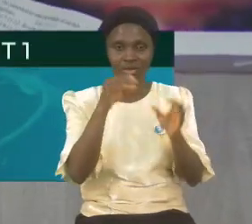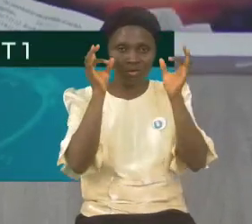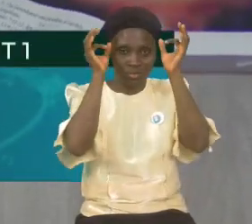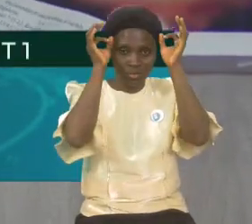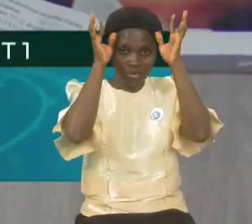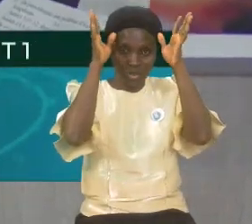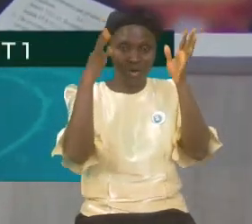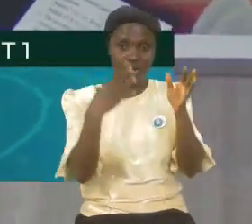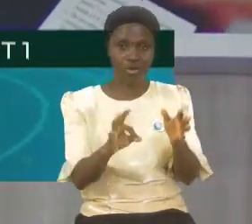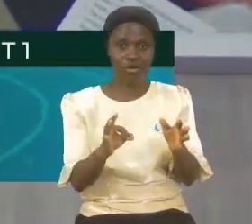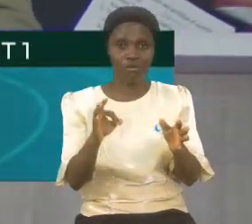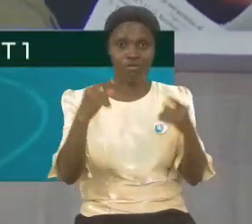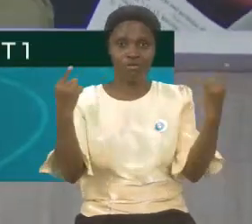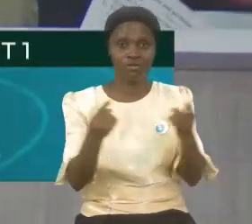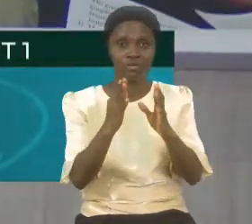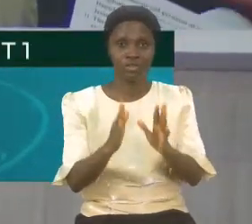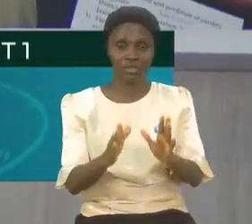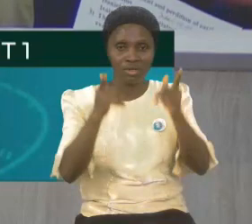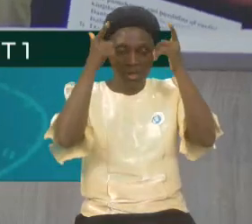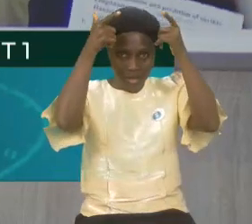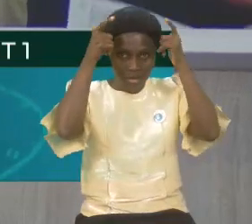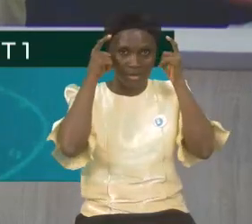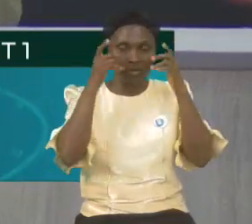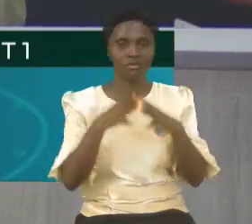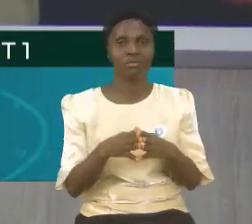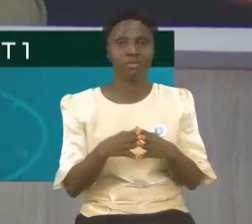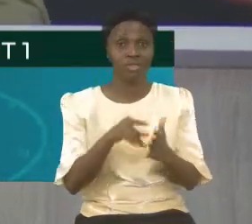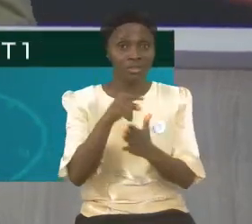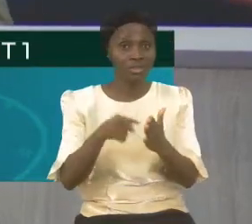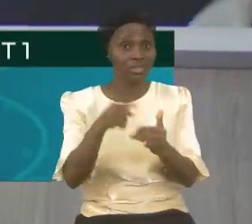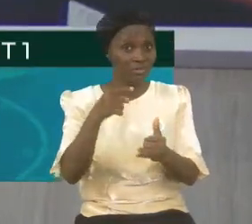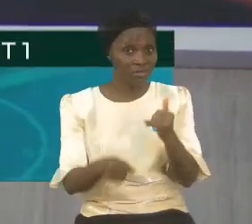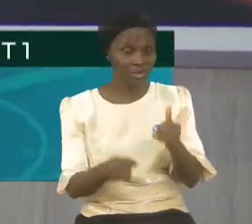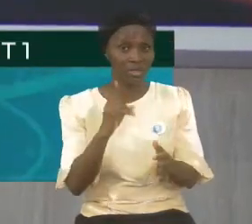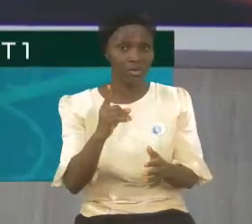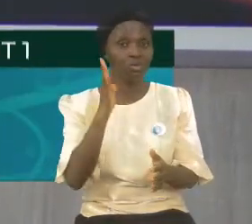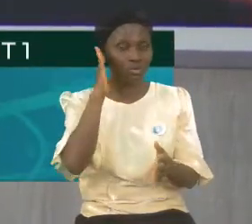Gentile crowns. This final one will come. The